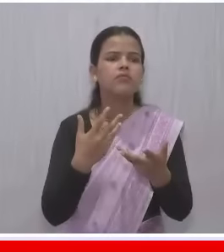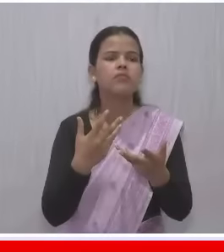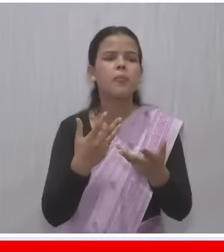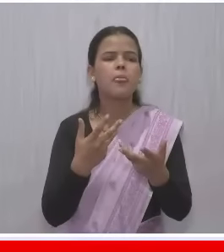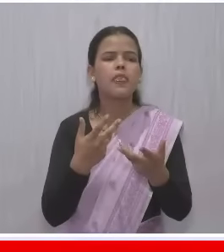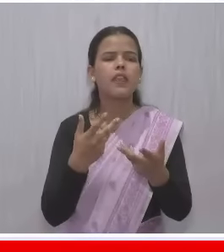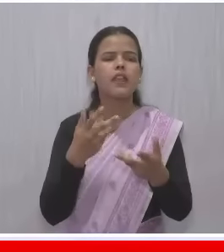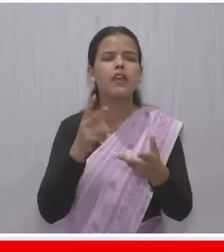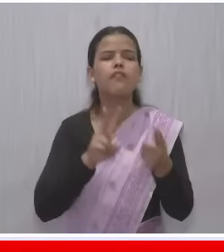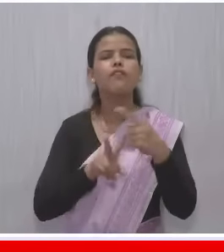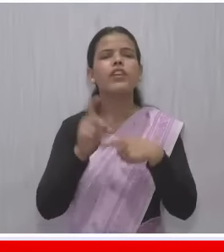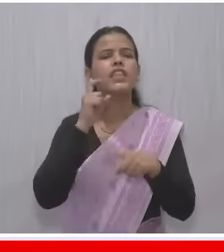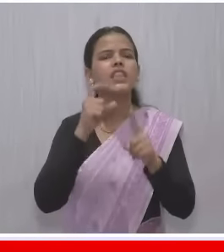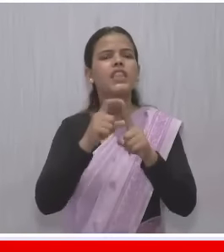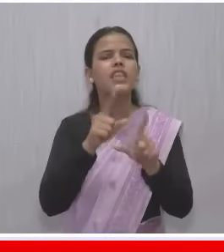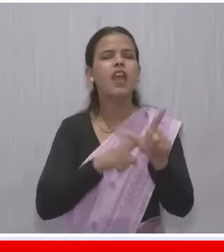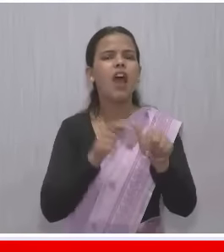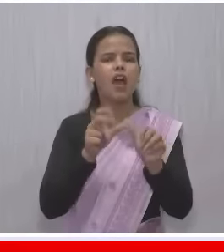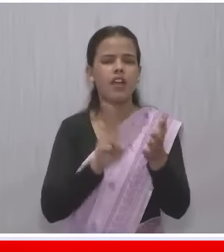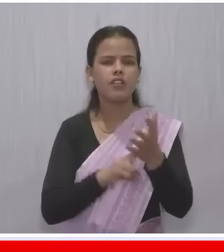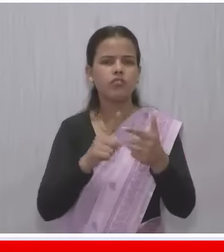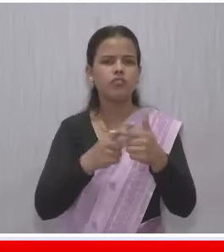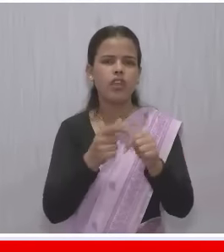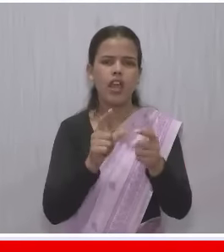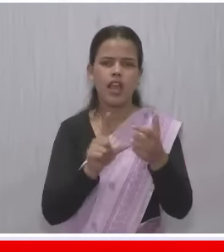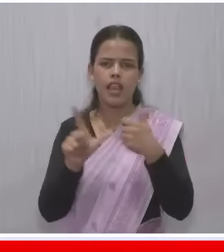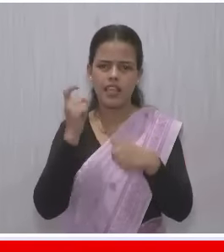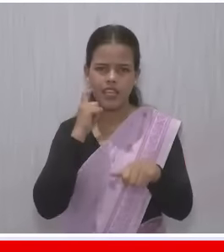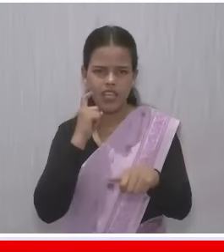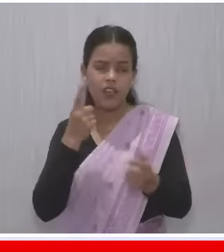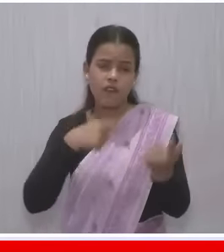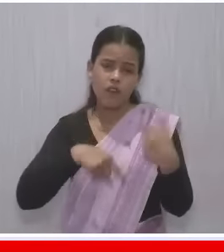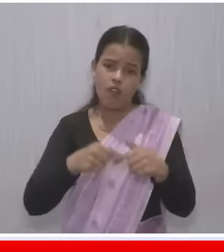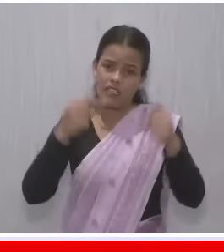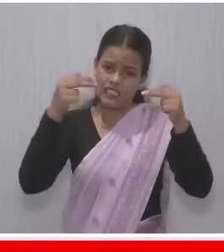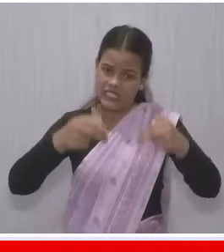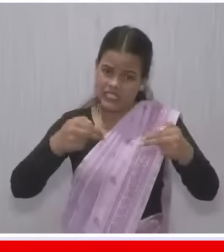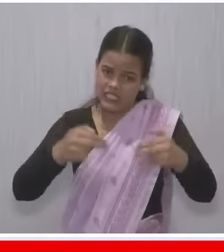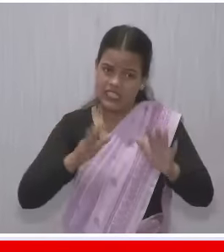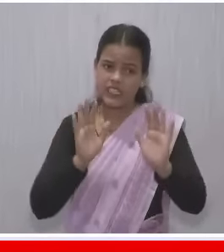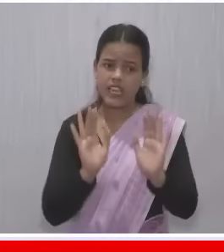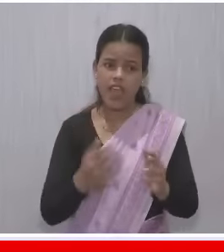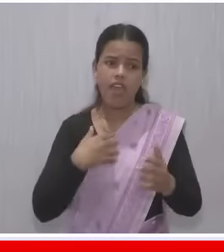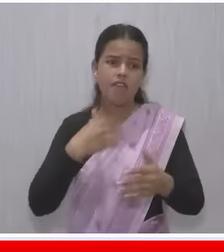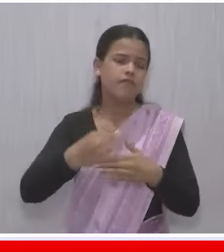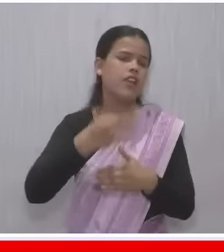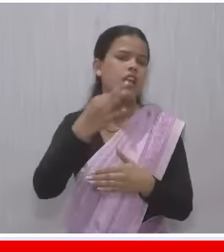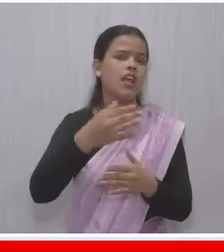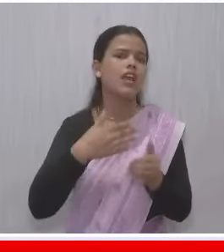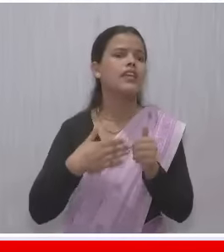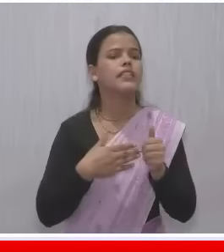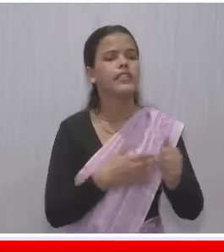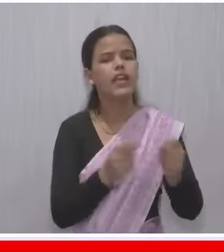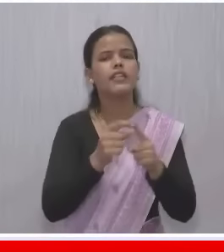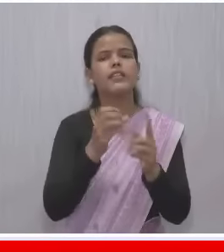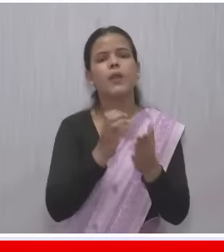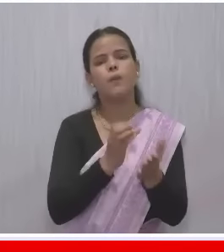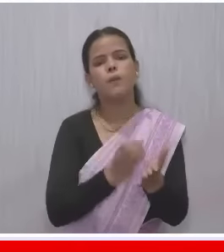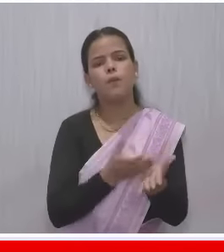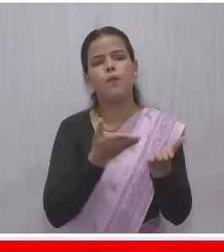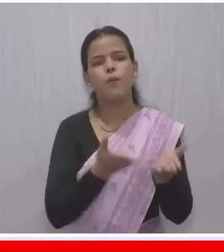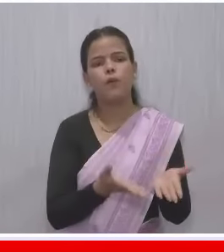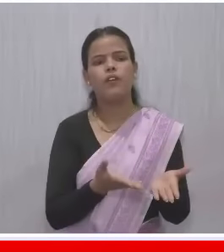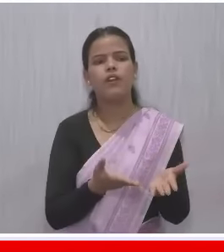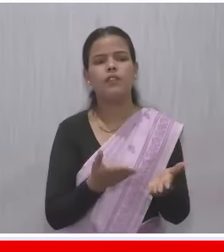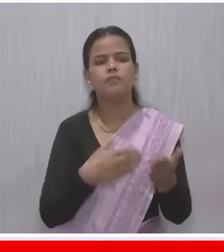that. So we need to have career guidance and counseling programs at various levels so that